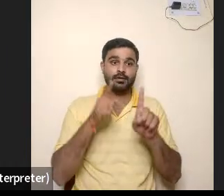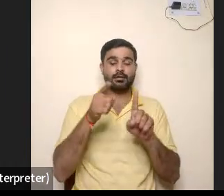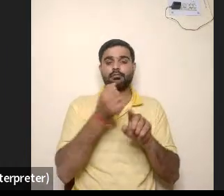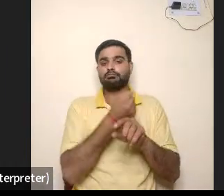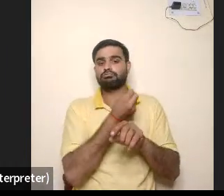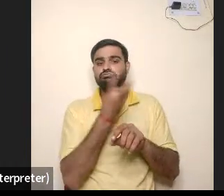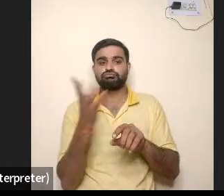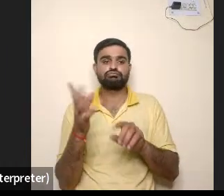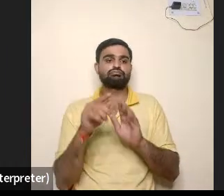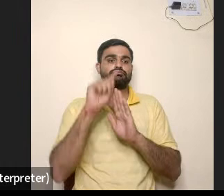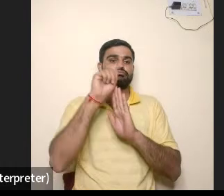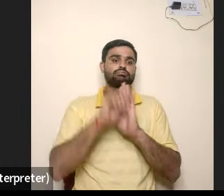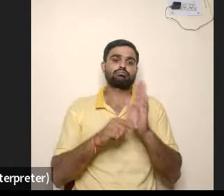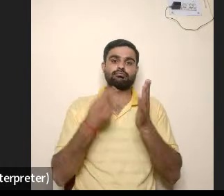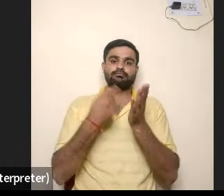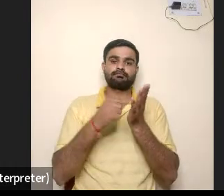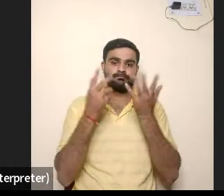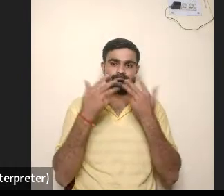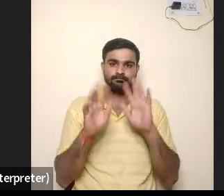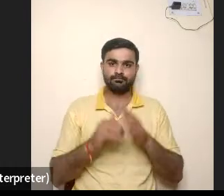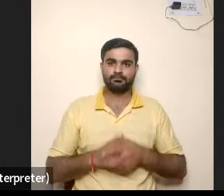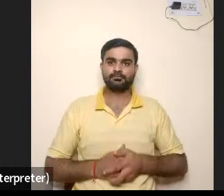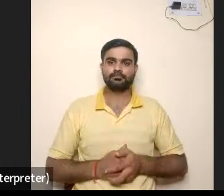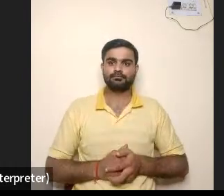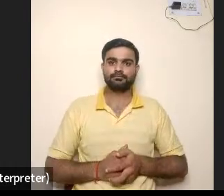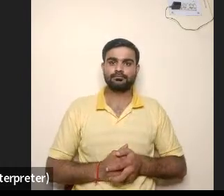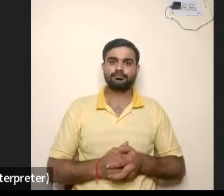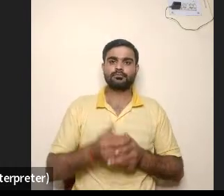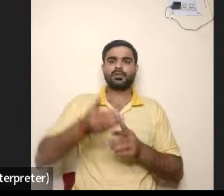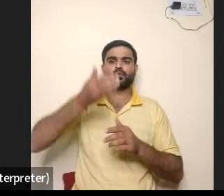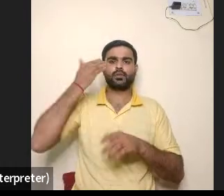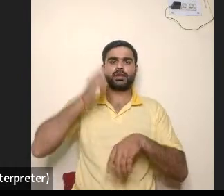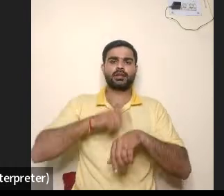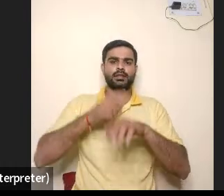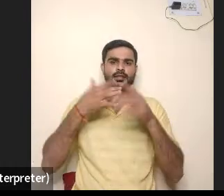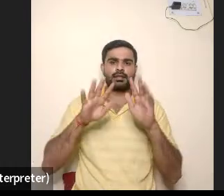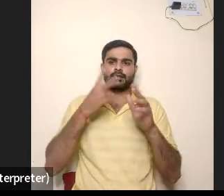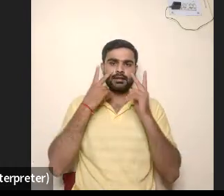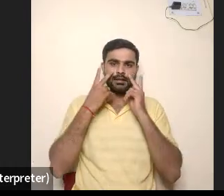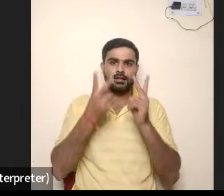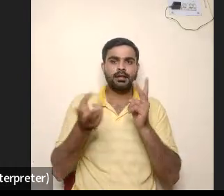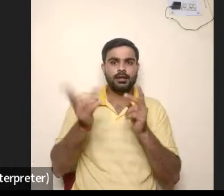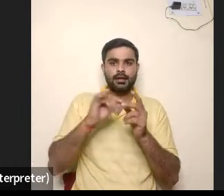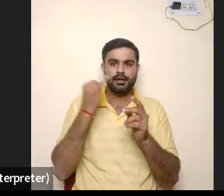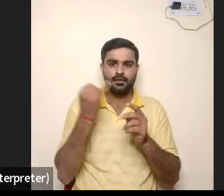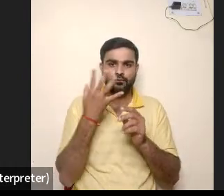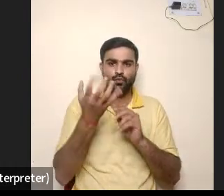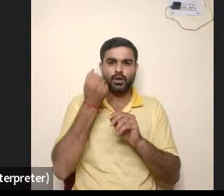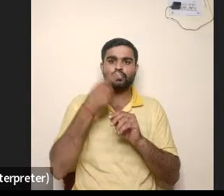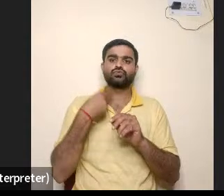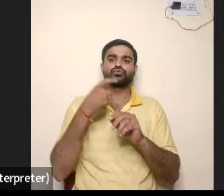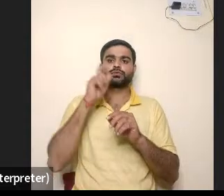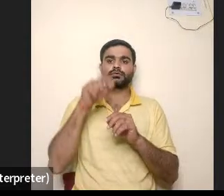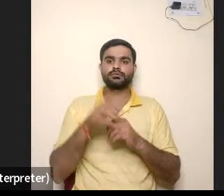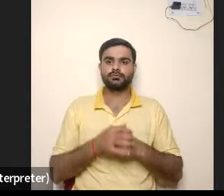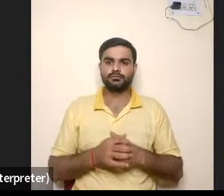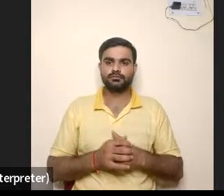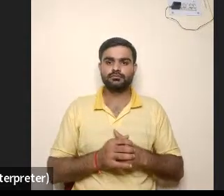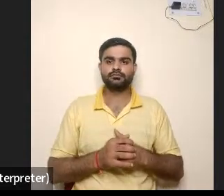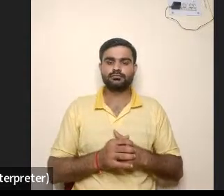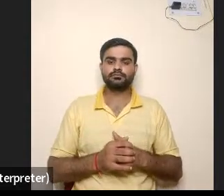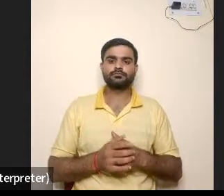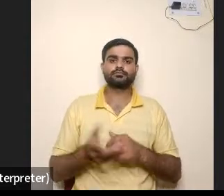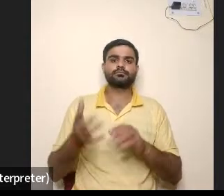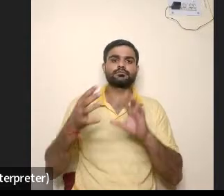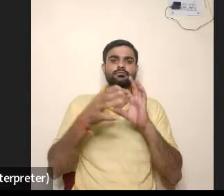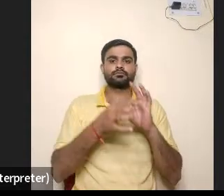guidelines which have been released a while back. I'll have to look and find So exactly those what. are on, yeah. Yeah, So those are yeah,